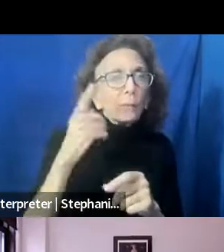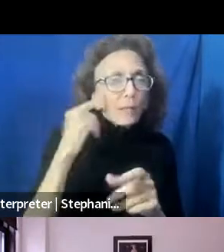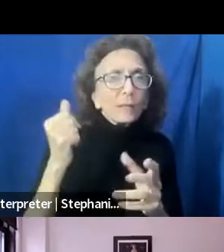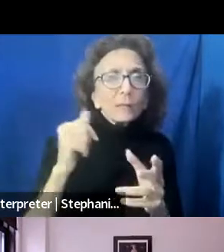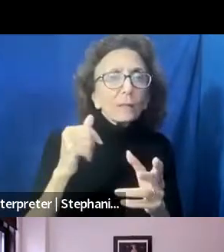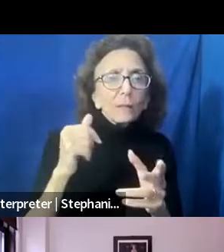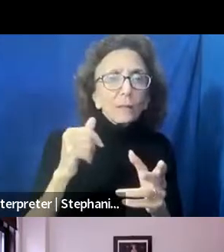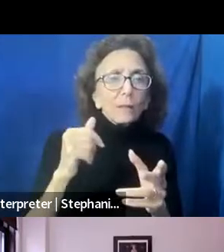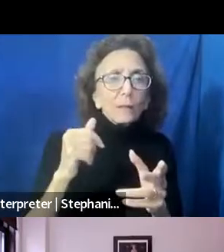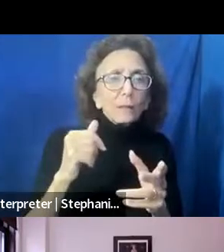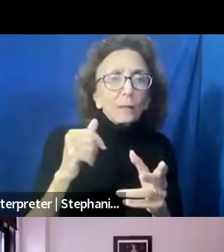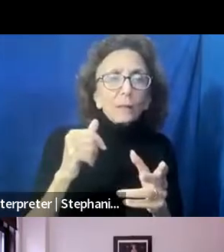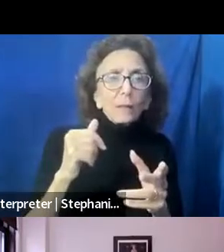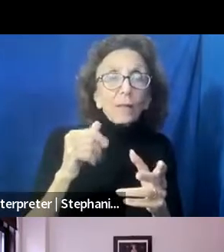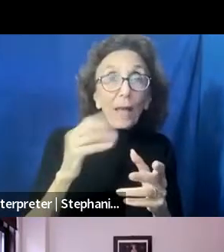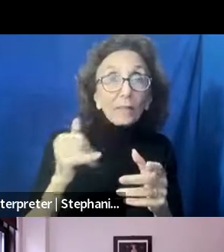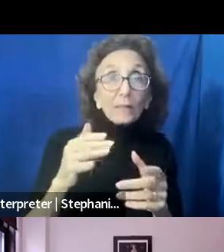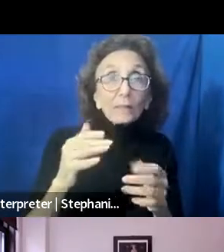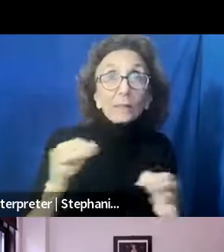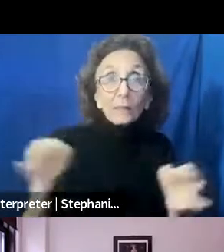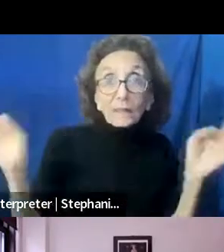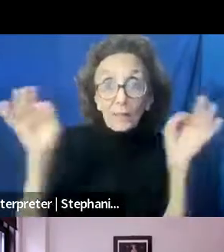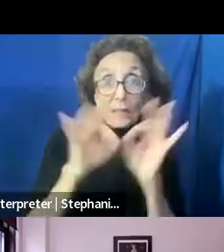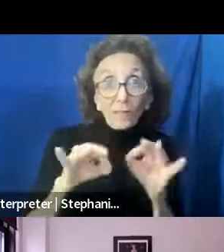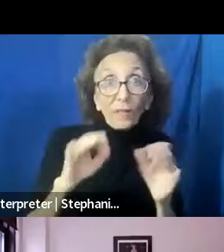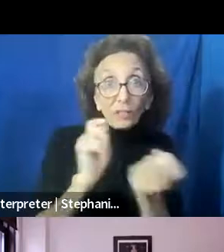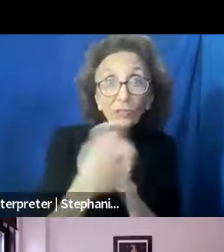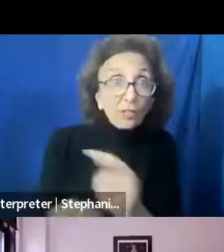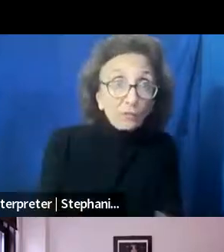that is, you know, that is significant.